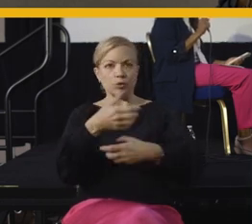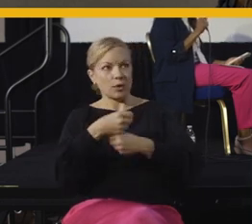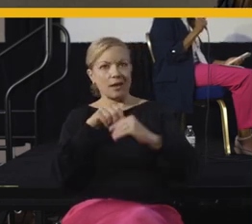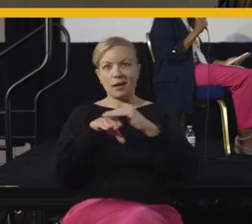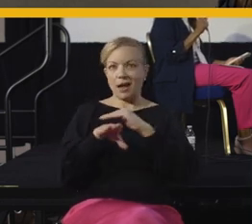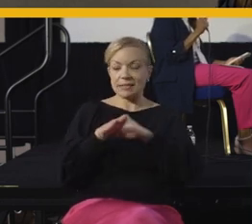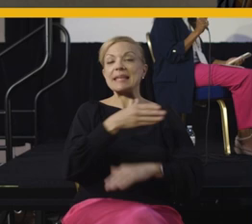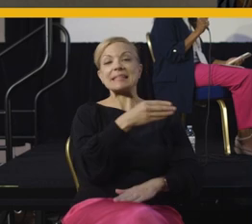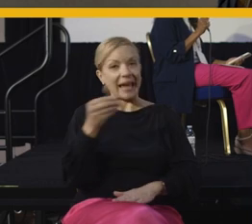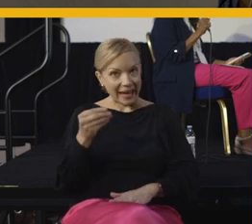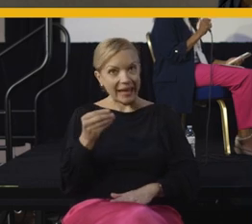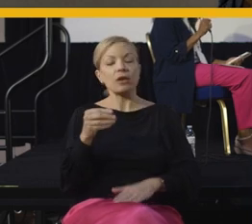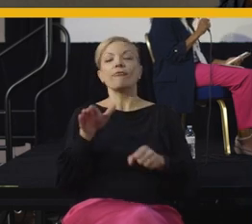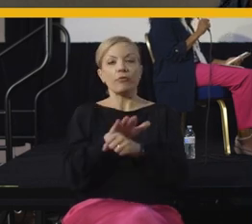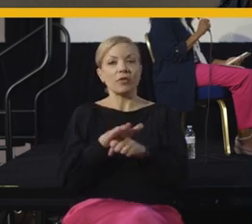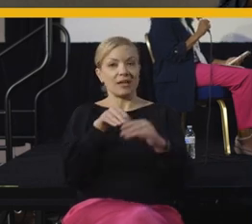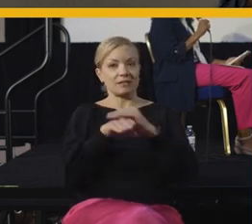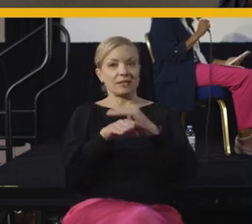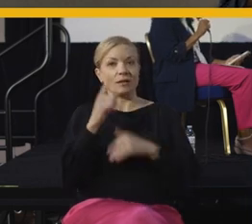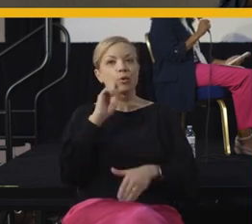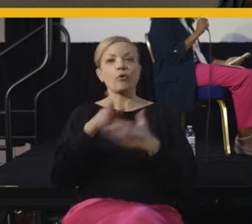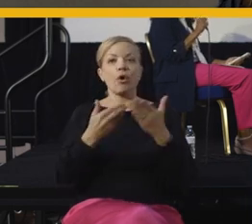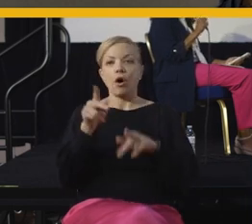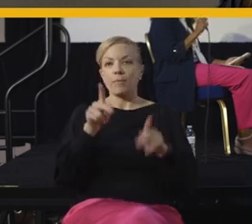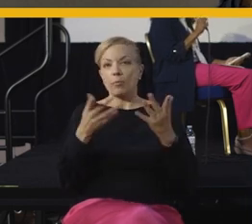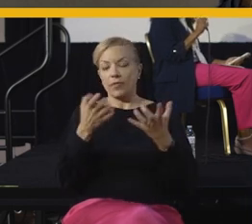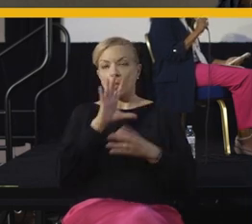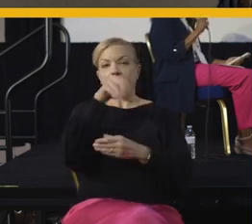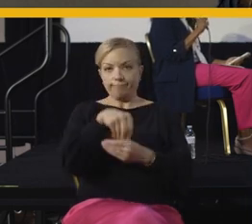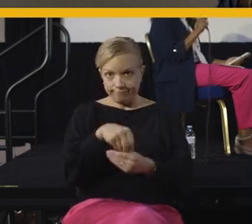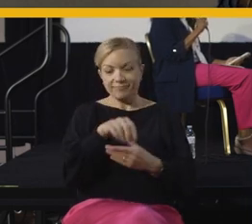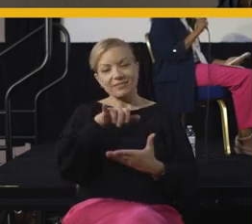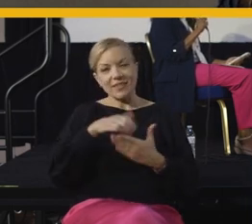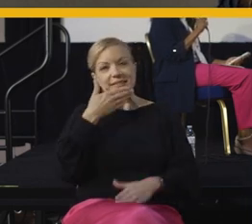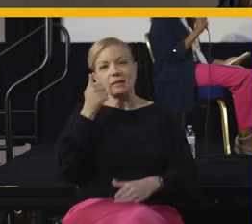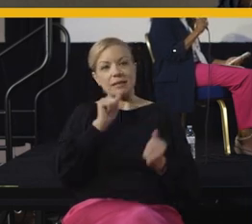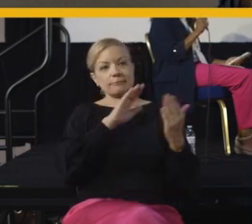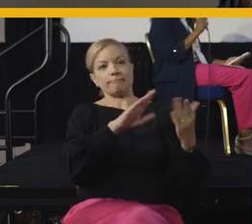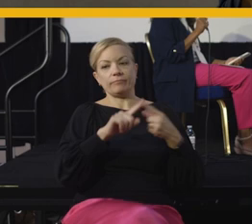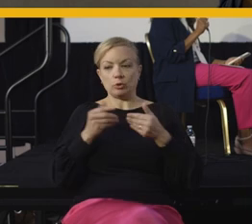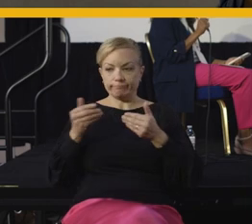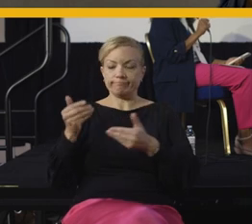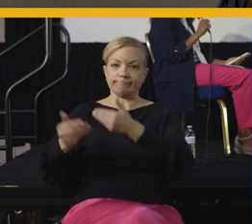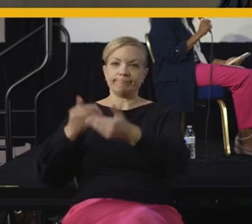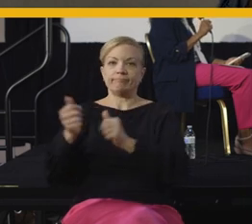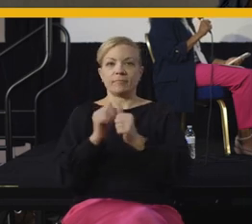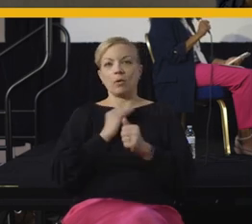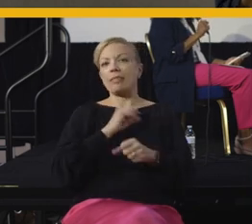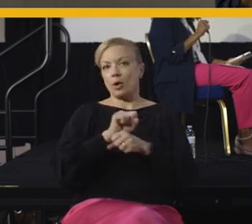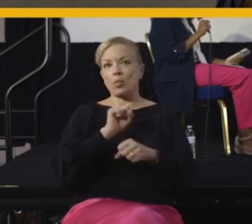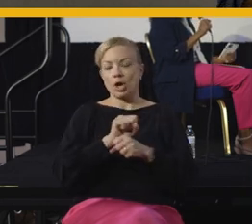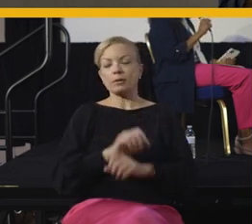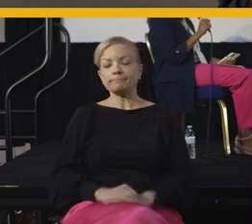that it's fully accessible for everyone who wants to engage with it. We know that's the best way to move forward with anything that we do.